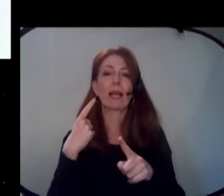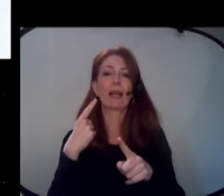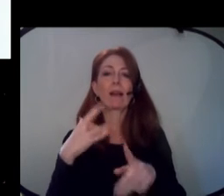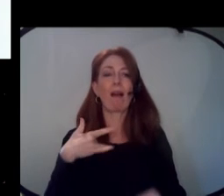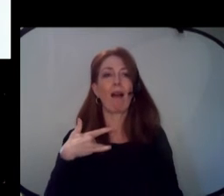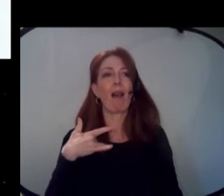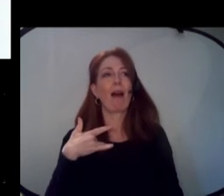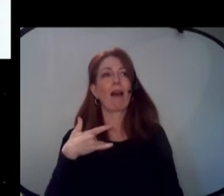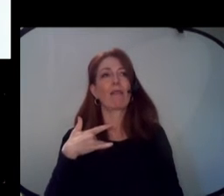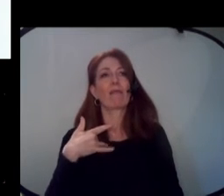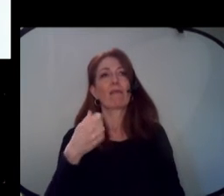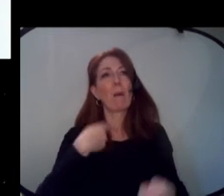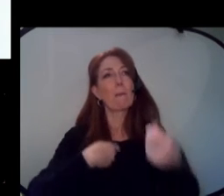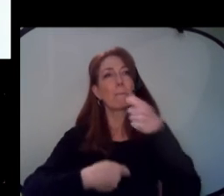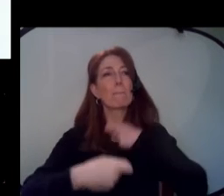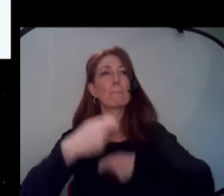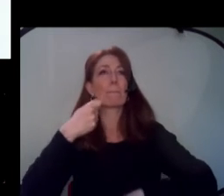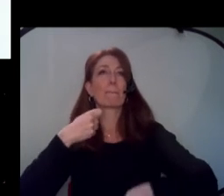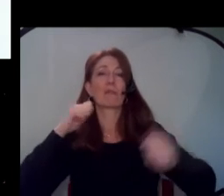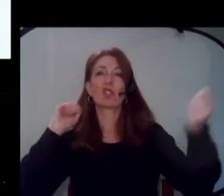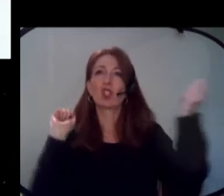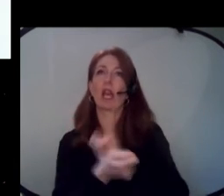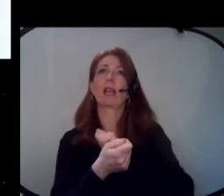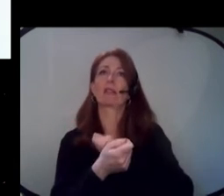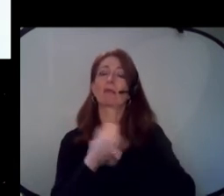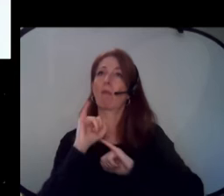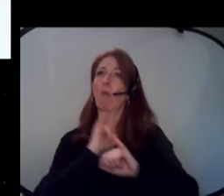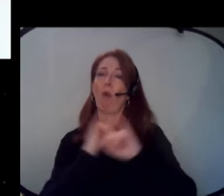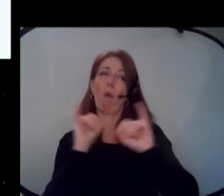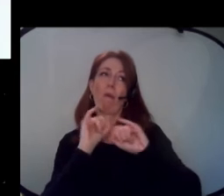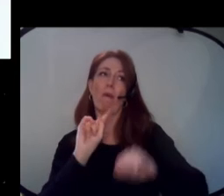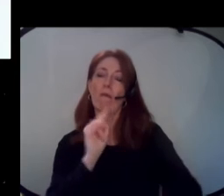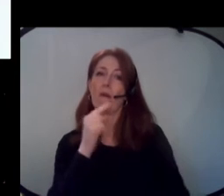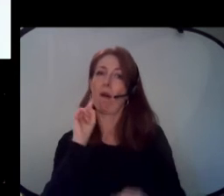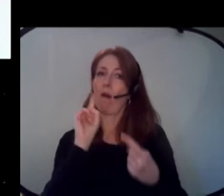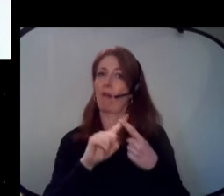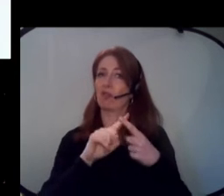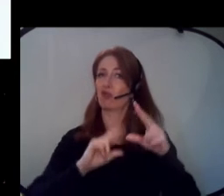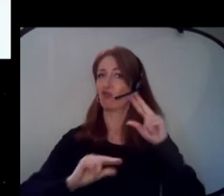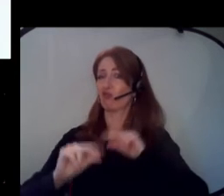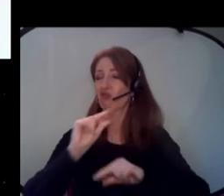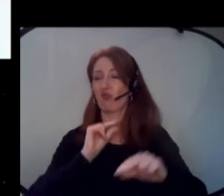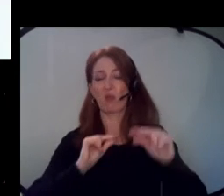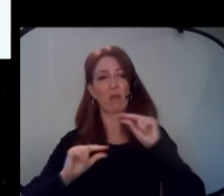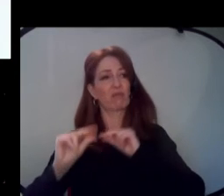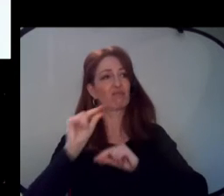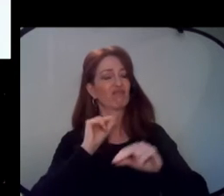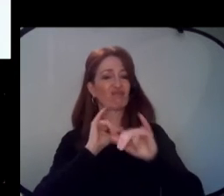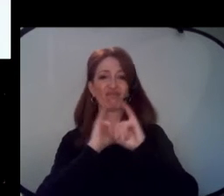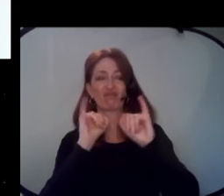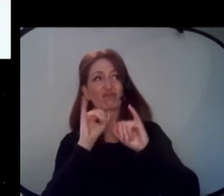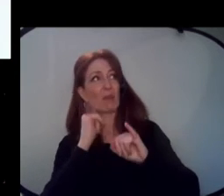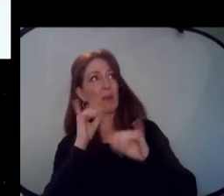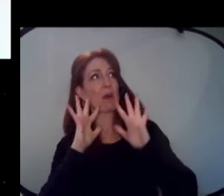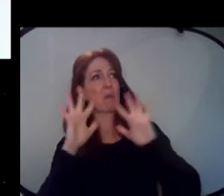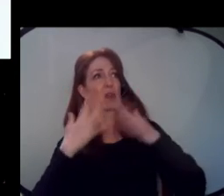takes quite an unpleasant turn. First of all, there is some very nasty rumour and gossip about the fact that perhaps she had been modelling